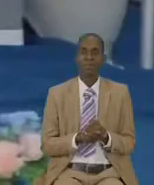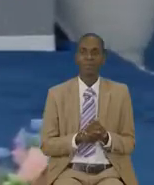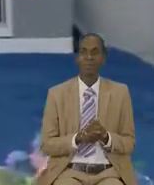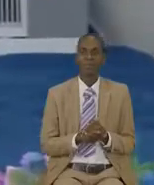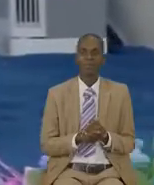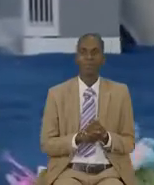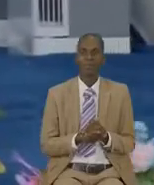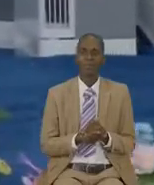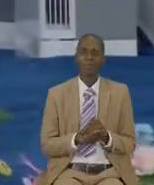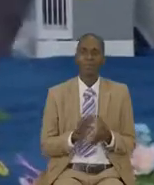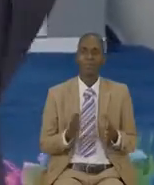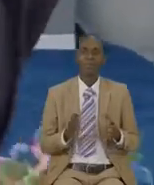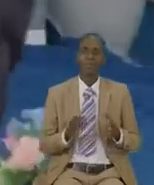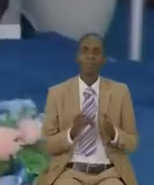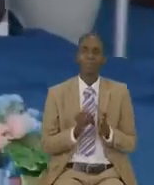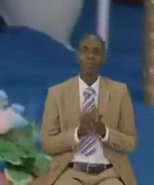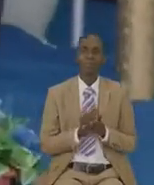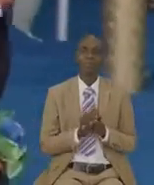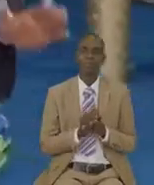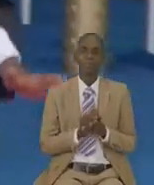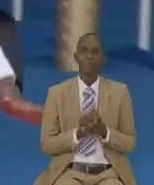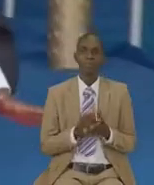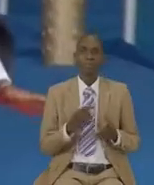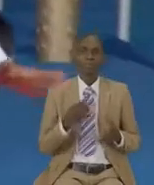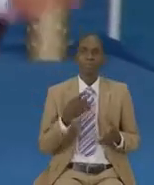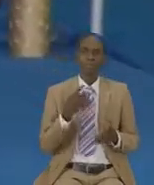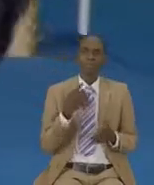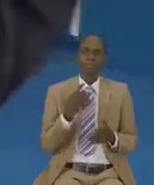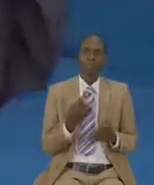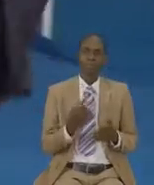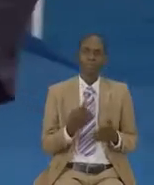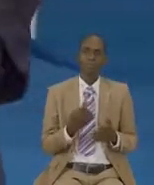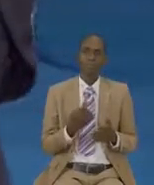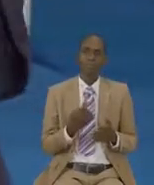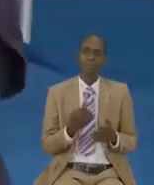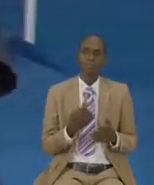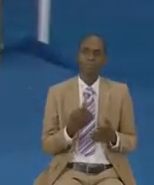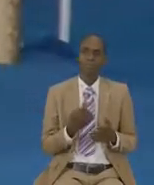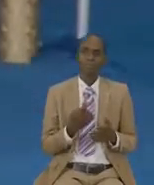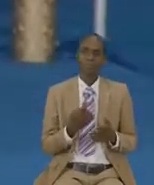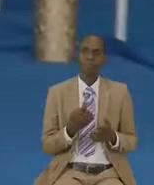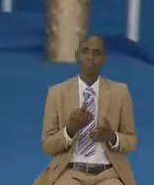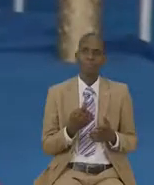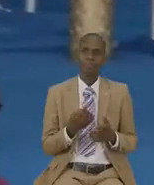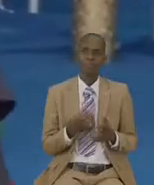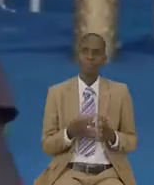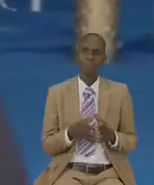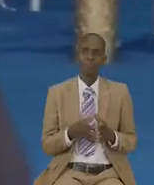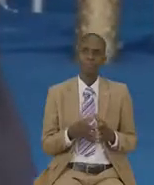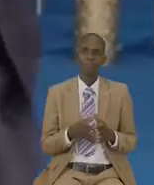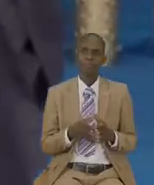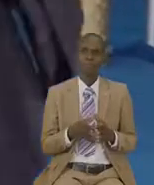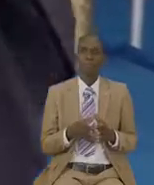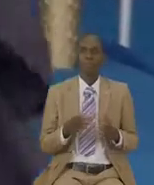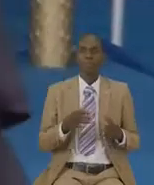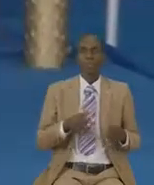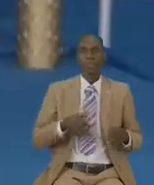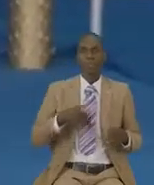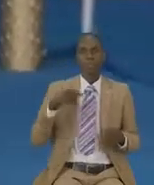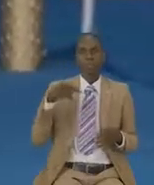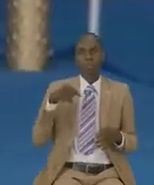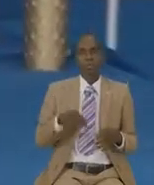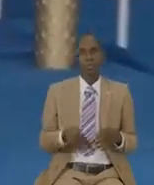Stood with head held high, but now bent neck. Struggling to stand up straight, I feel weighed down by something I